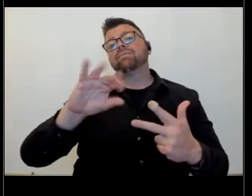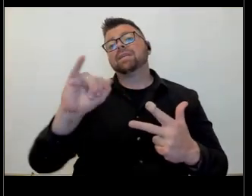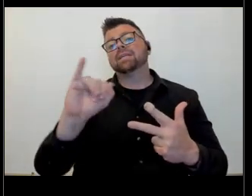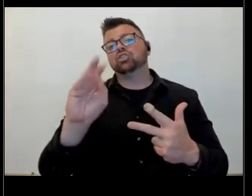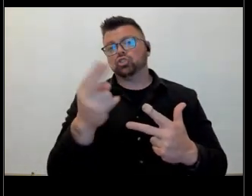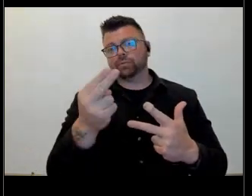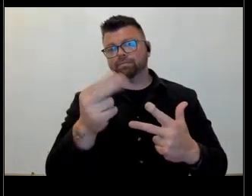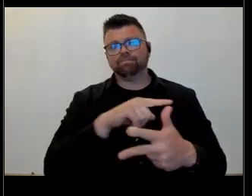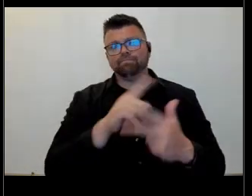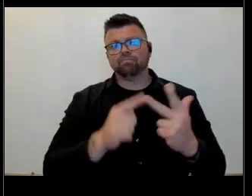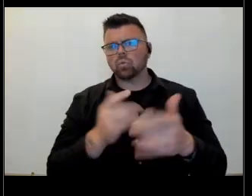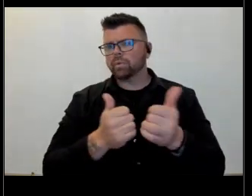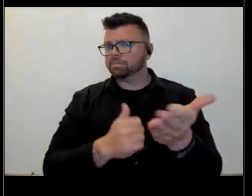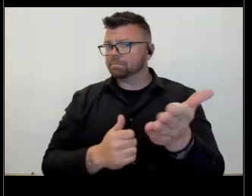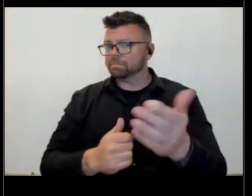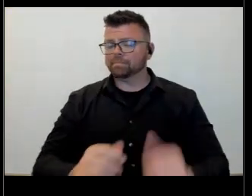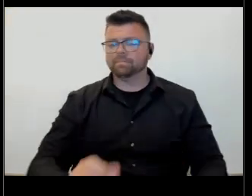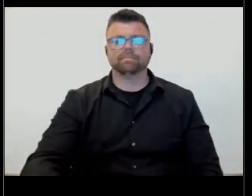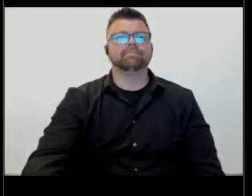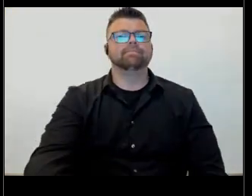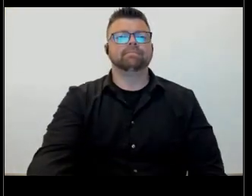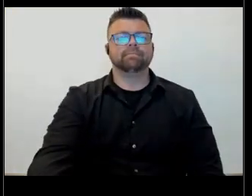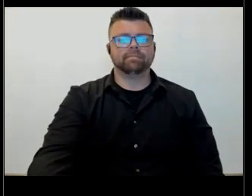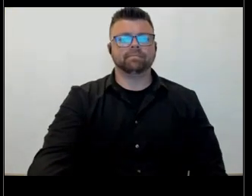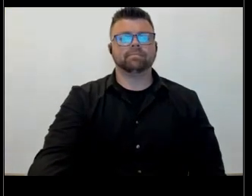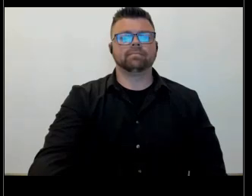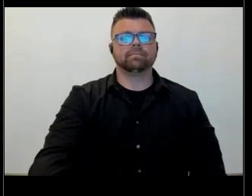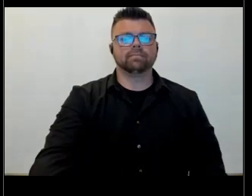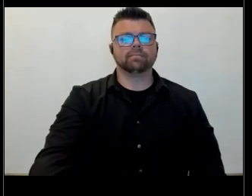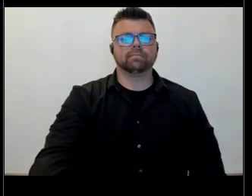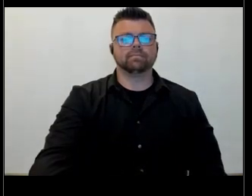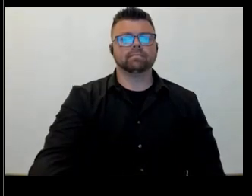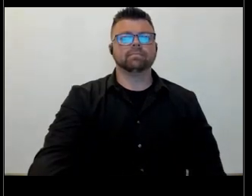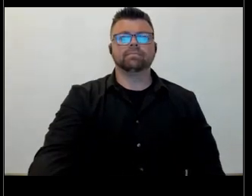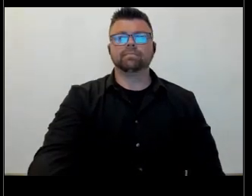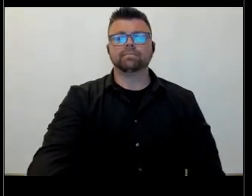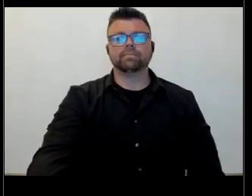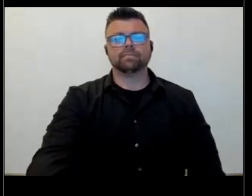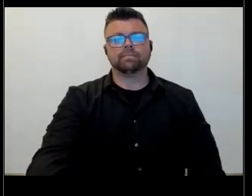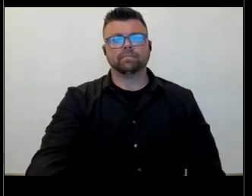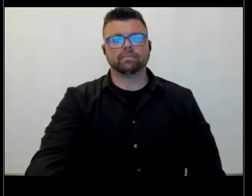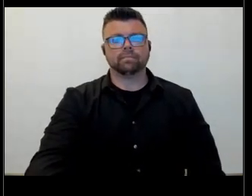inches. So let's launch this poll as well.